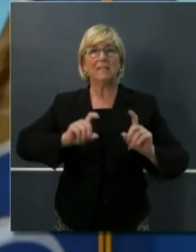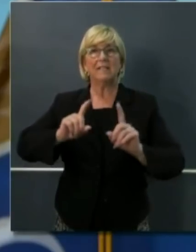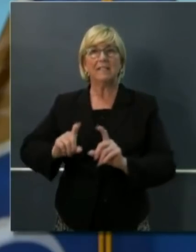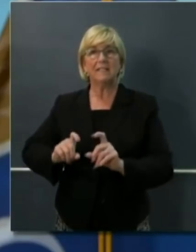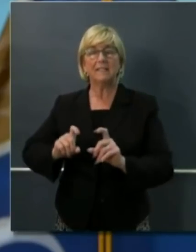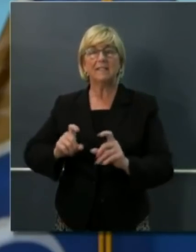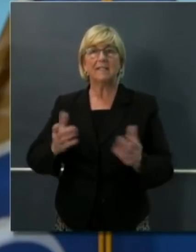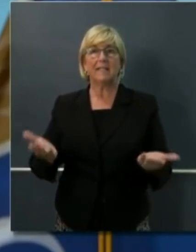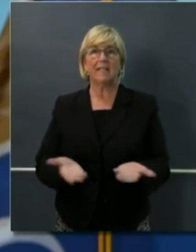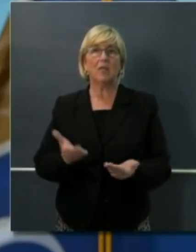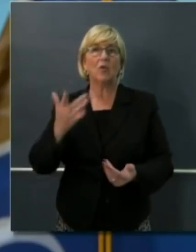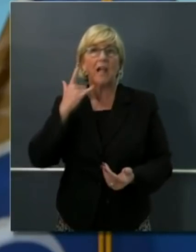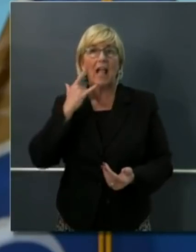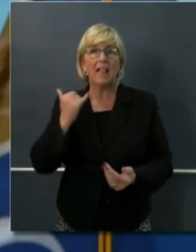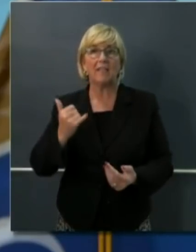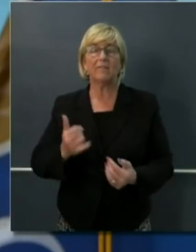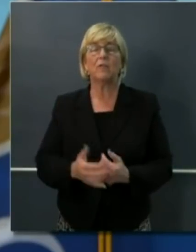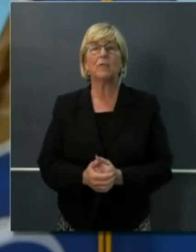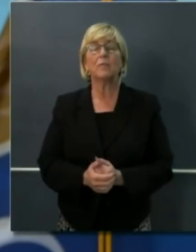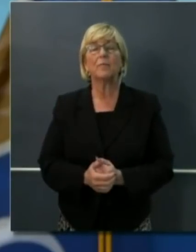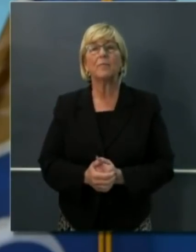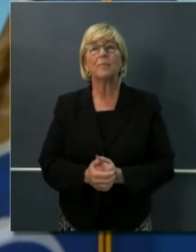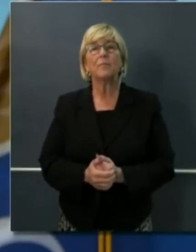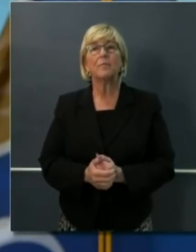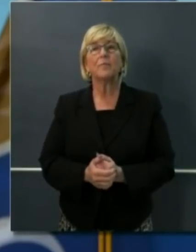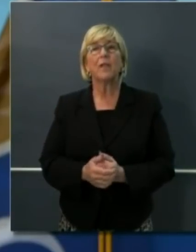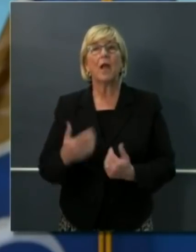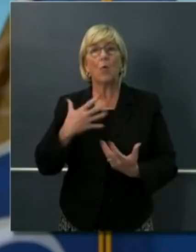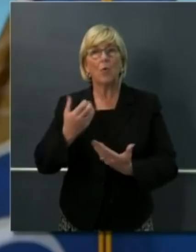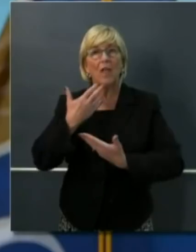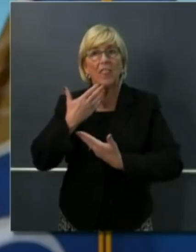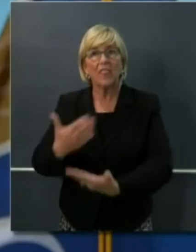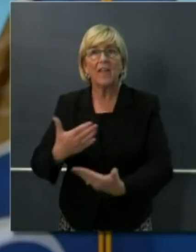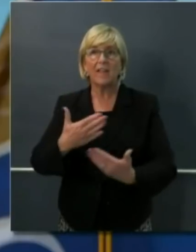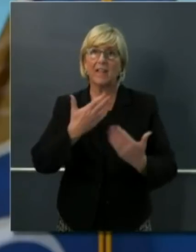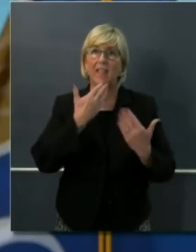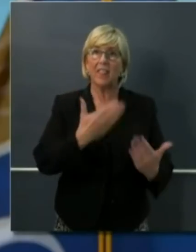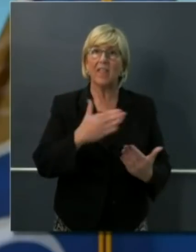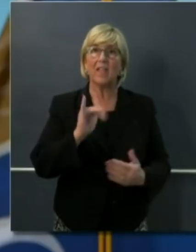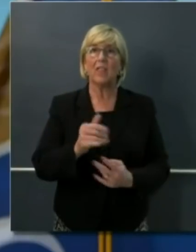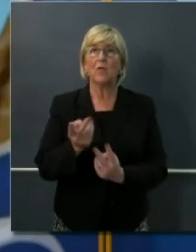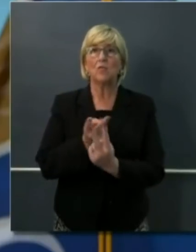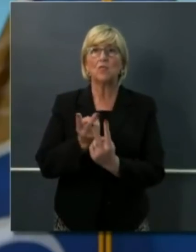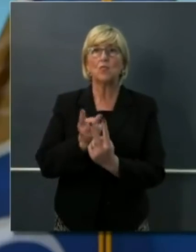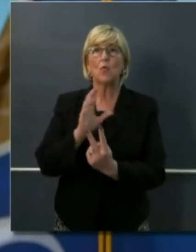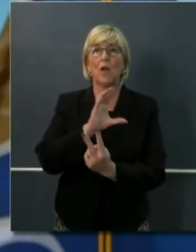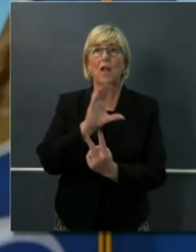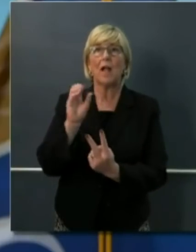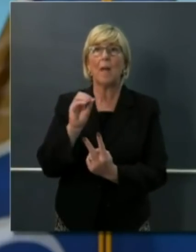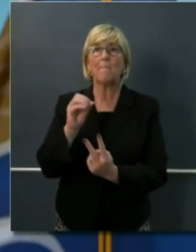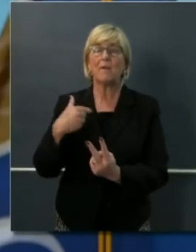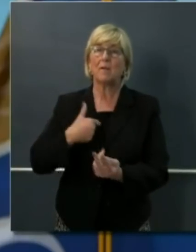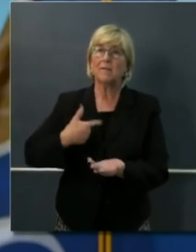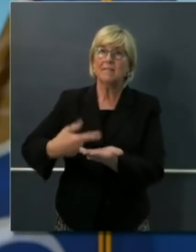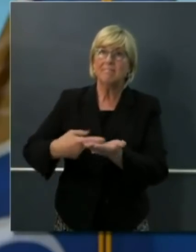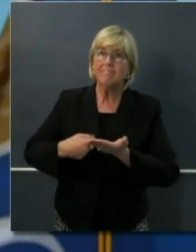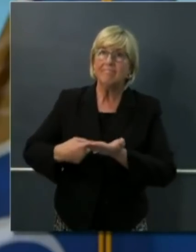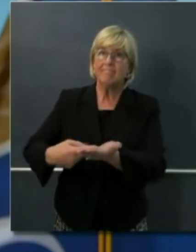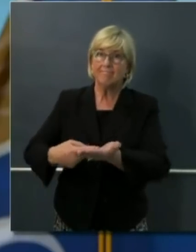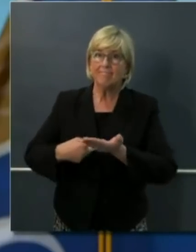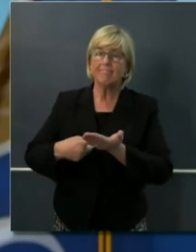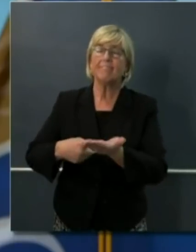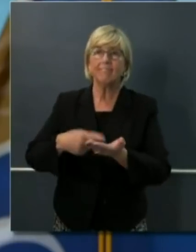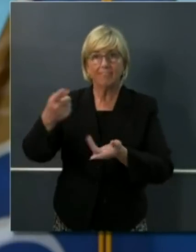state to reach these testing goals. So I want to just thank those two companies for the robust conversations we've had in the